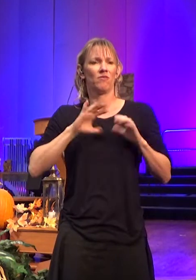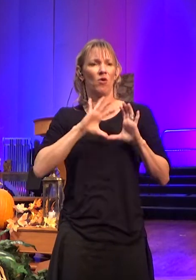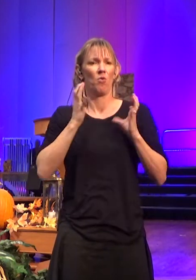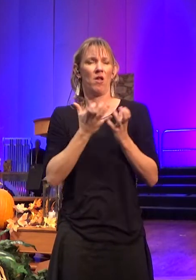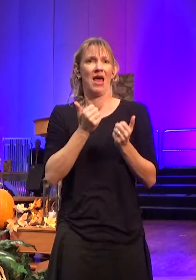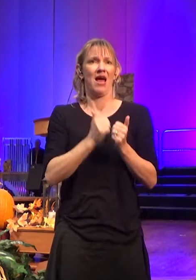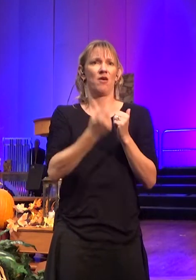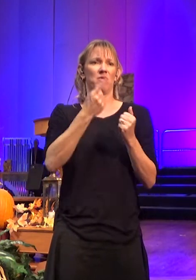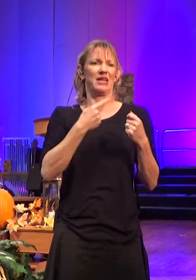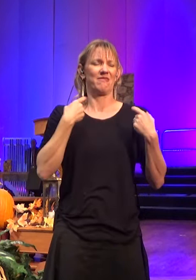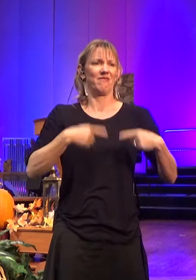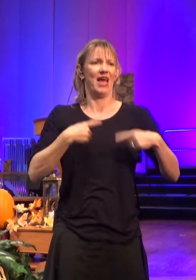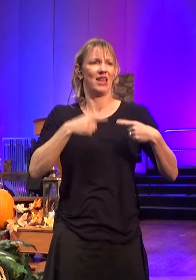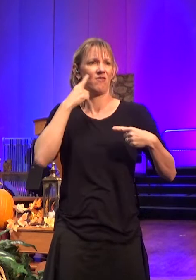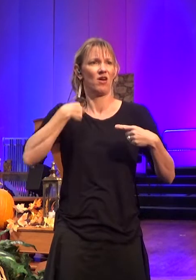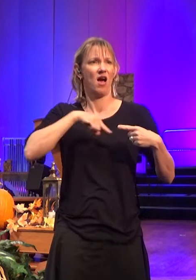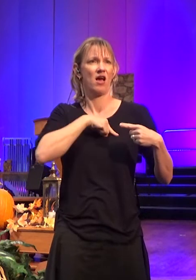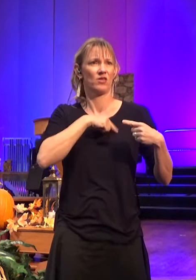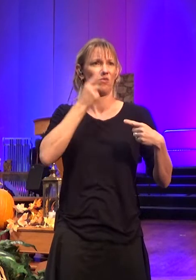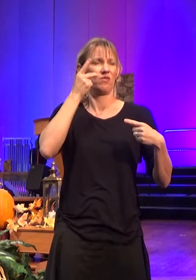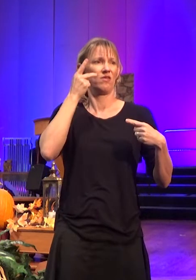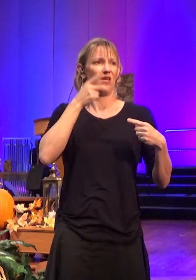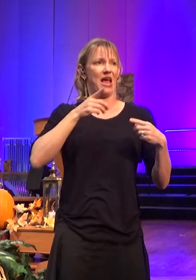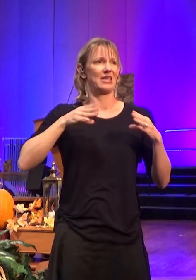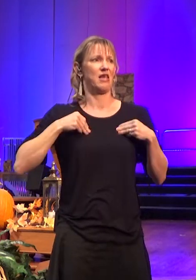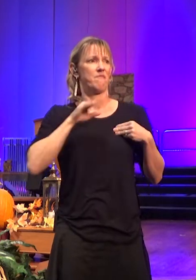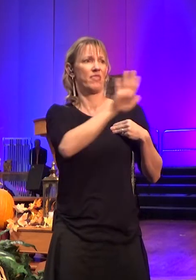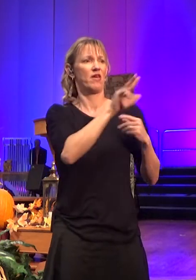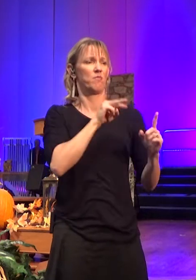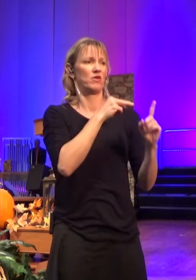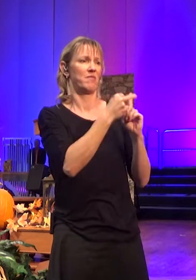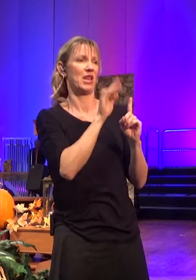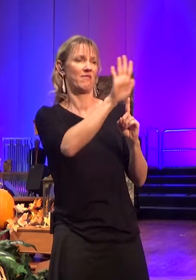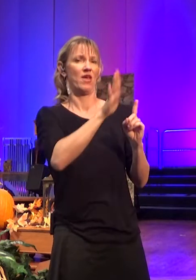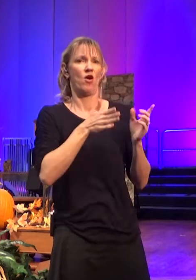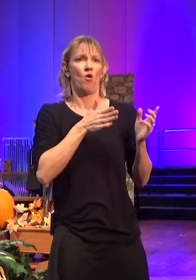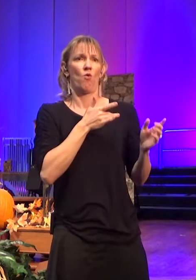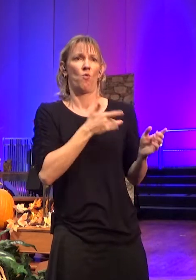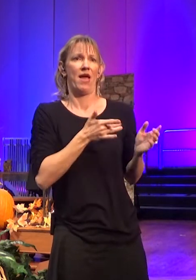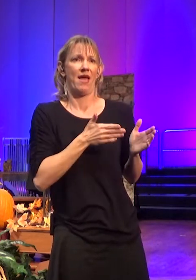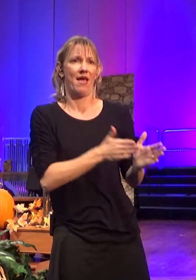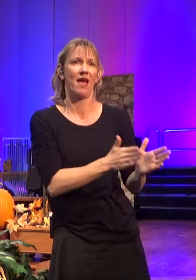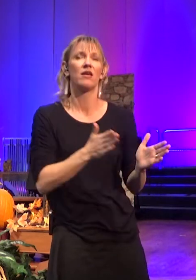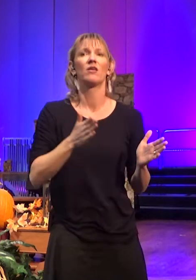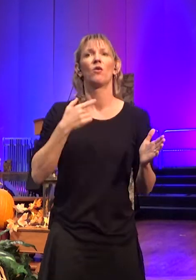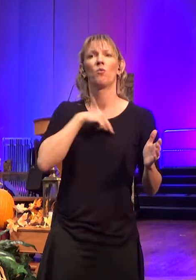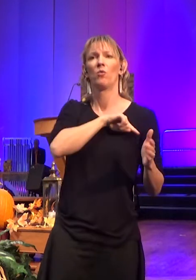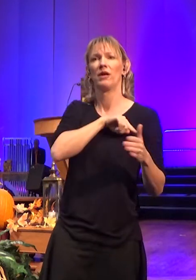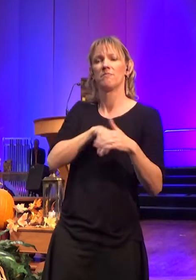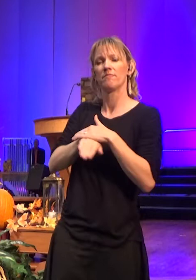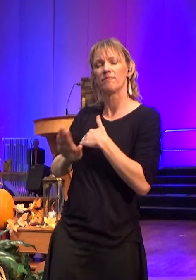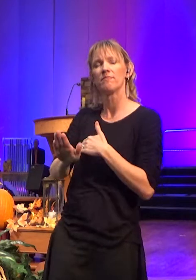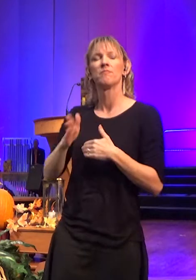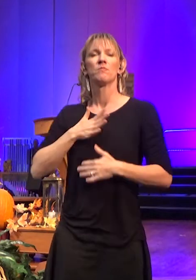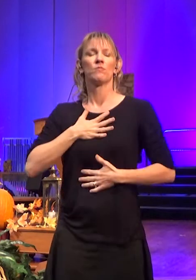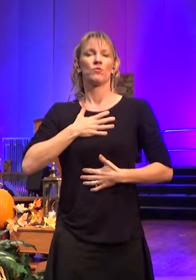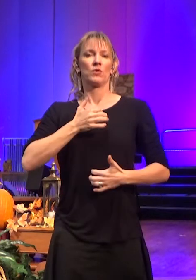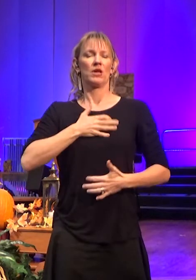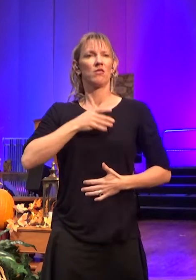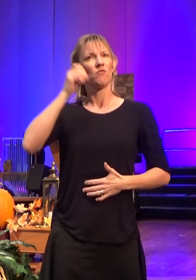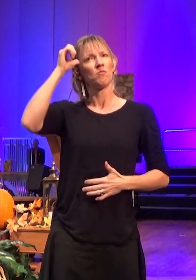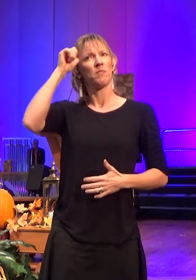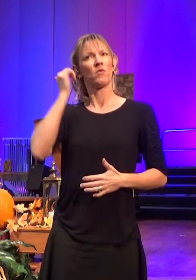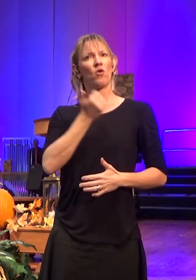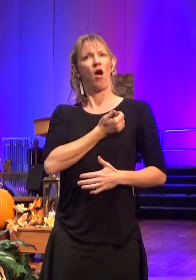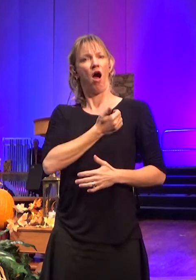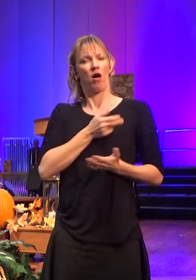be fighting for us to see their view of the world in their particular way. We can come here and take a deep breath and